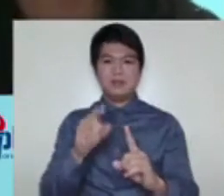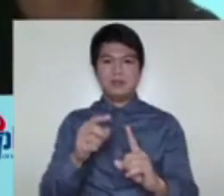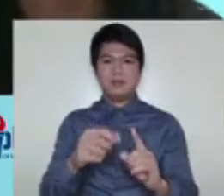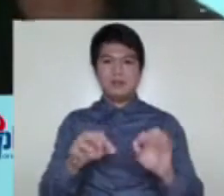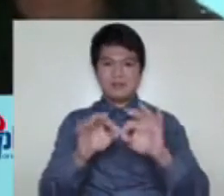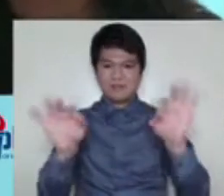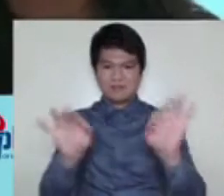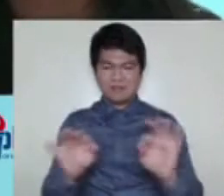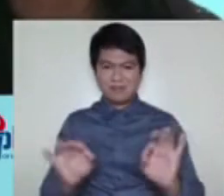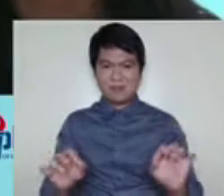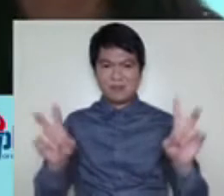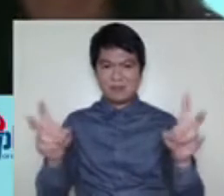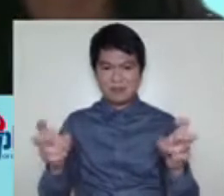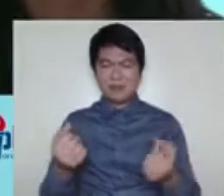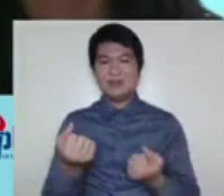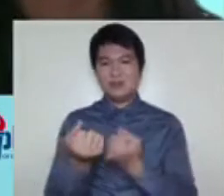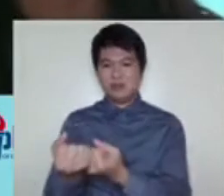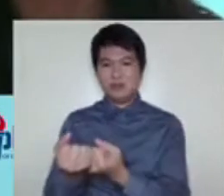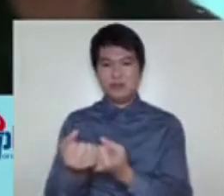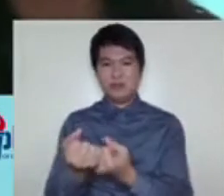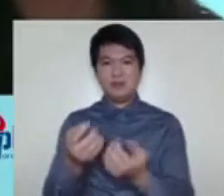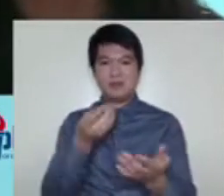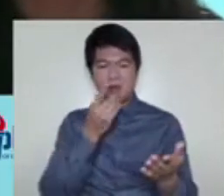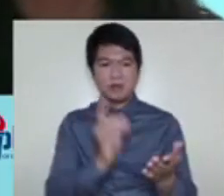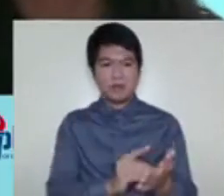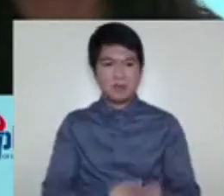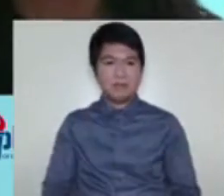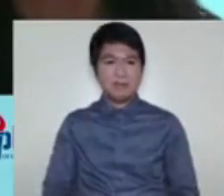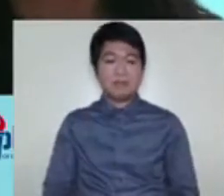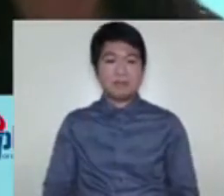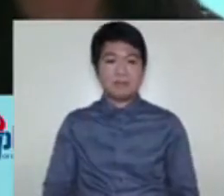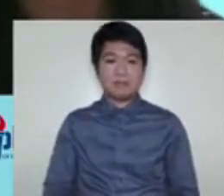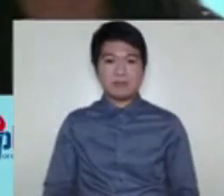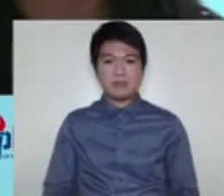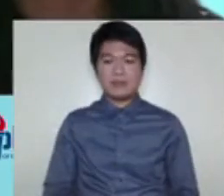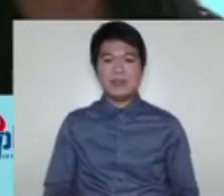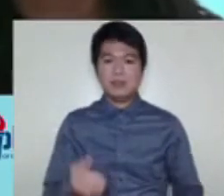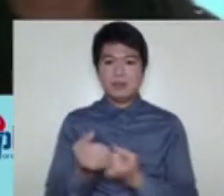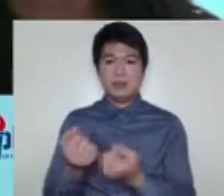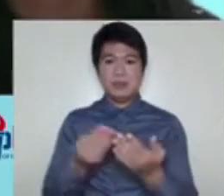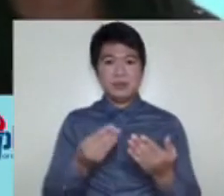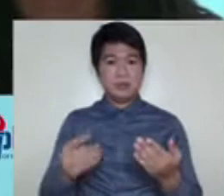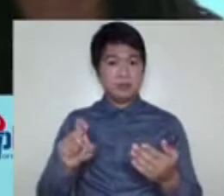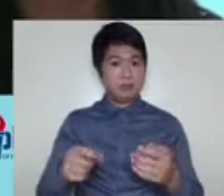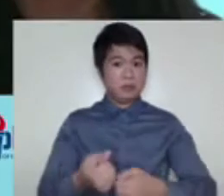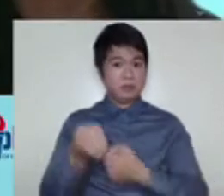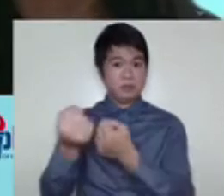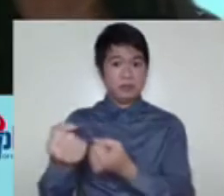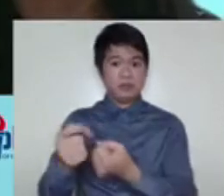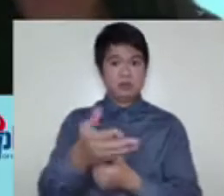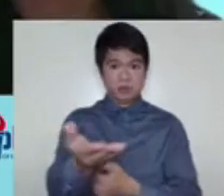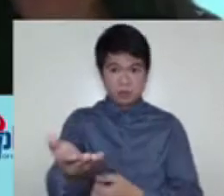document. Aside from the supplementary material that you will submit, you are also required